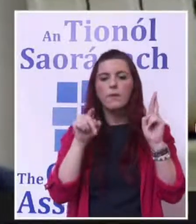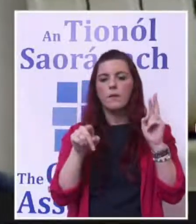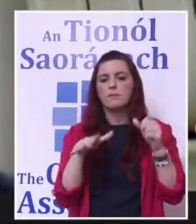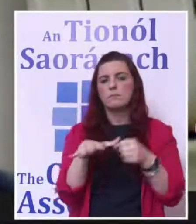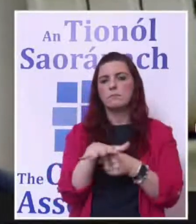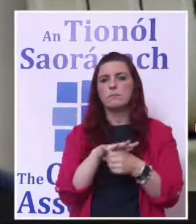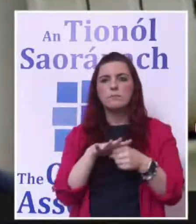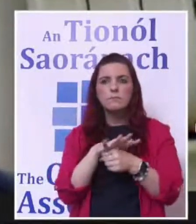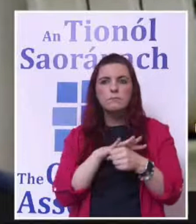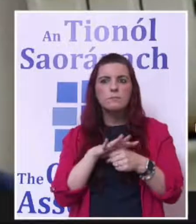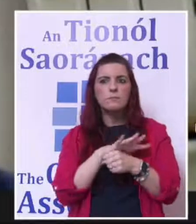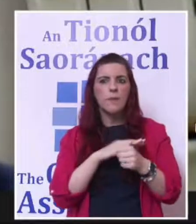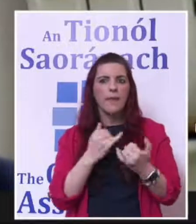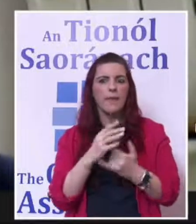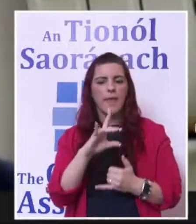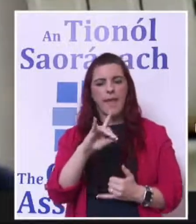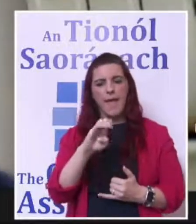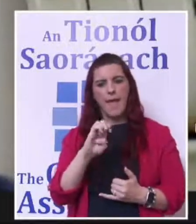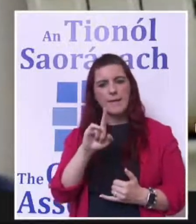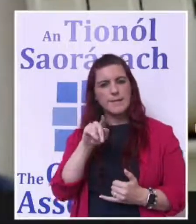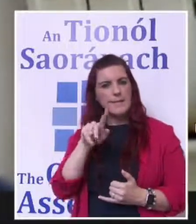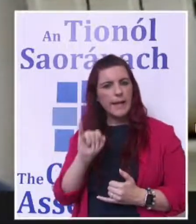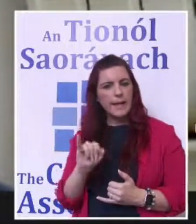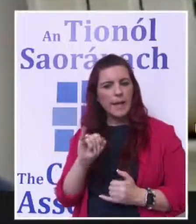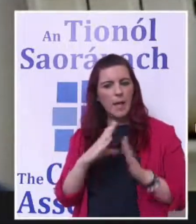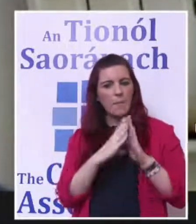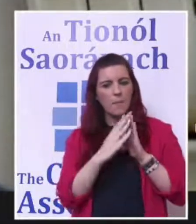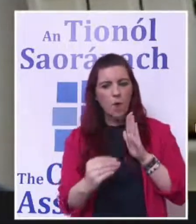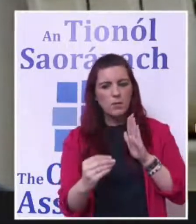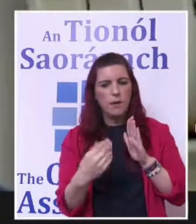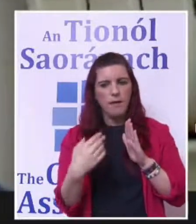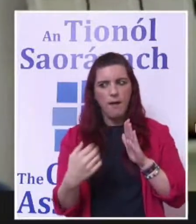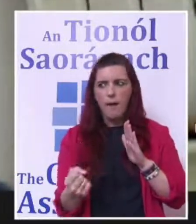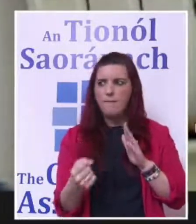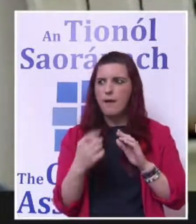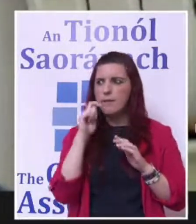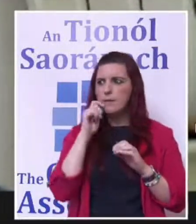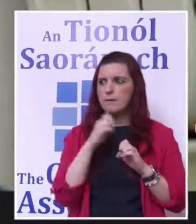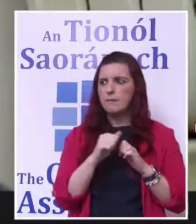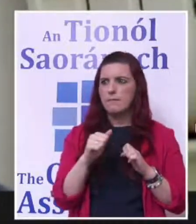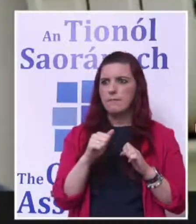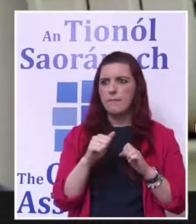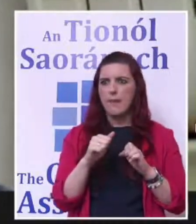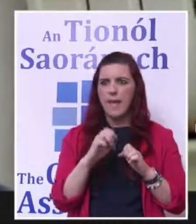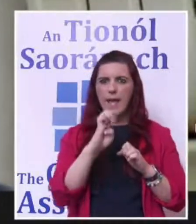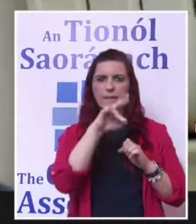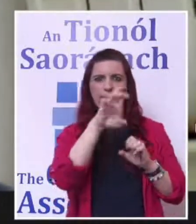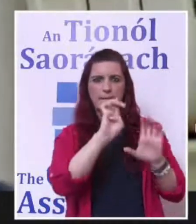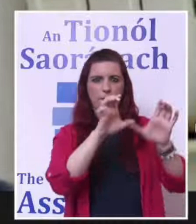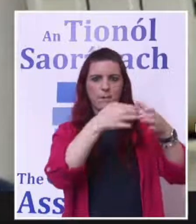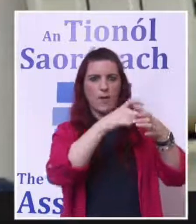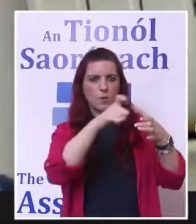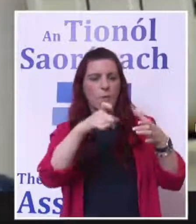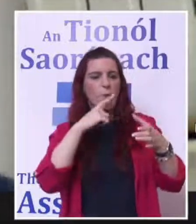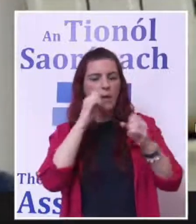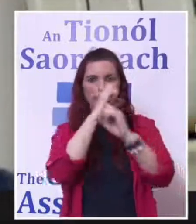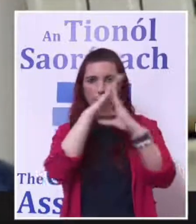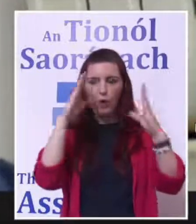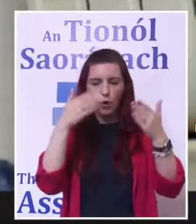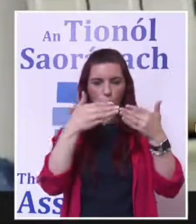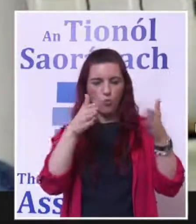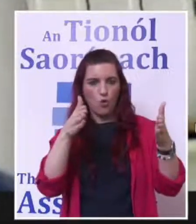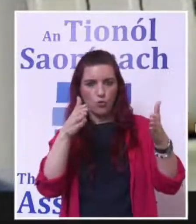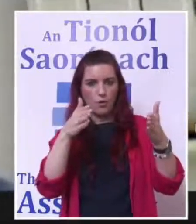to the Helsinki model, where they actually have their executive councillors, but a far bigger, wider body of what